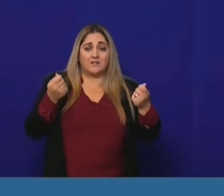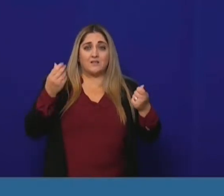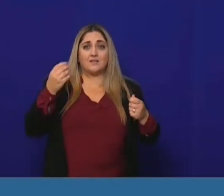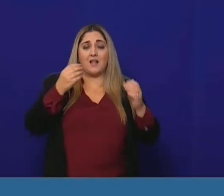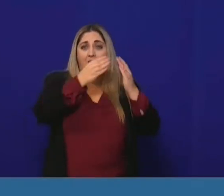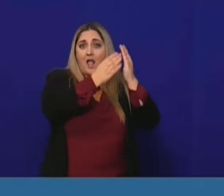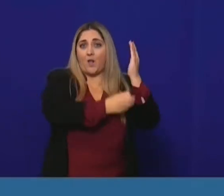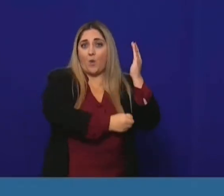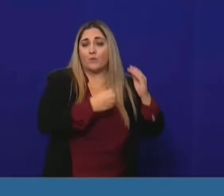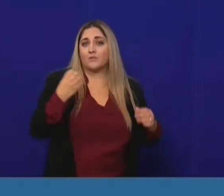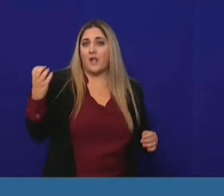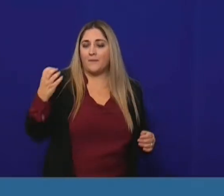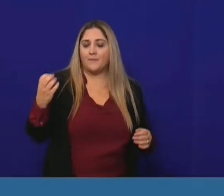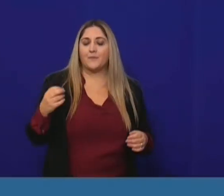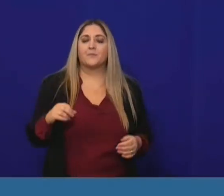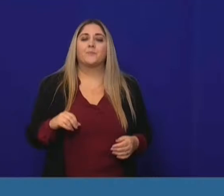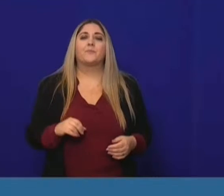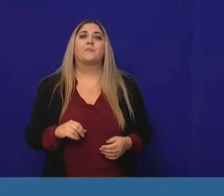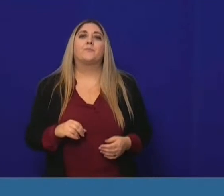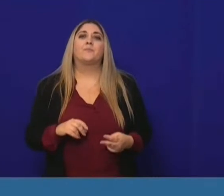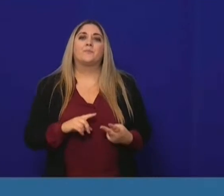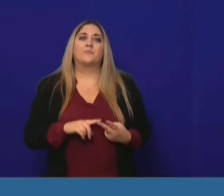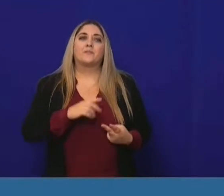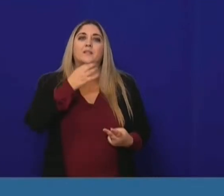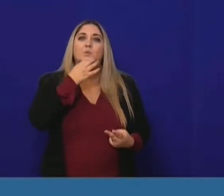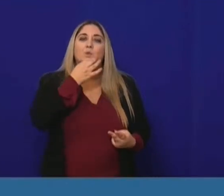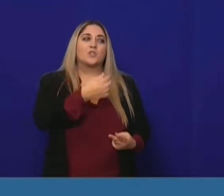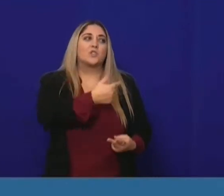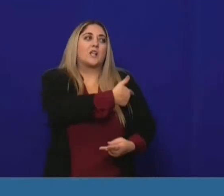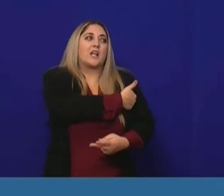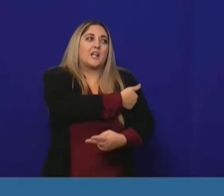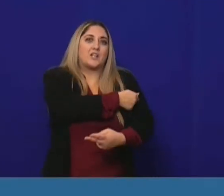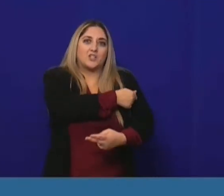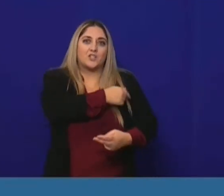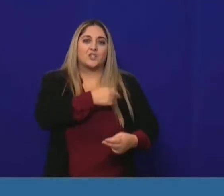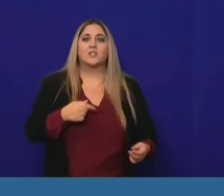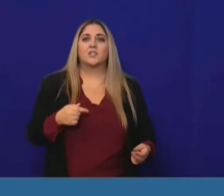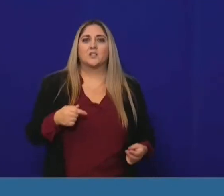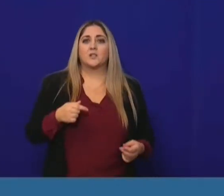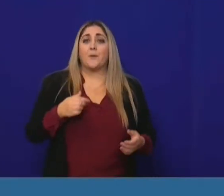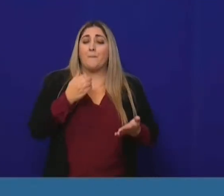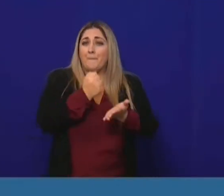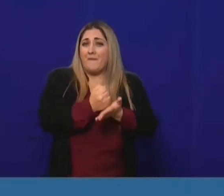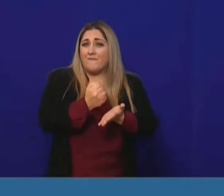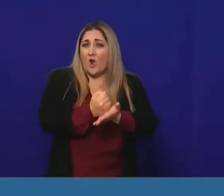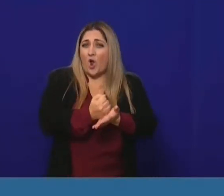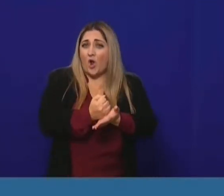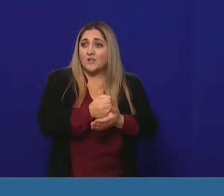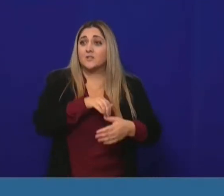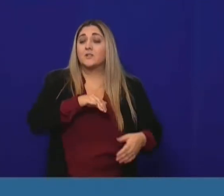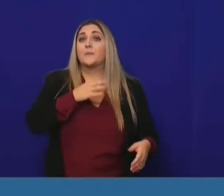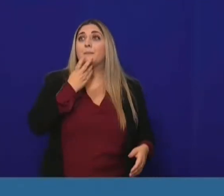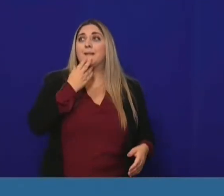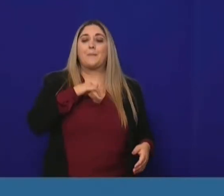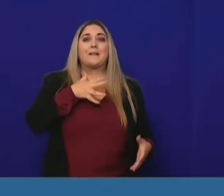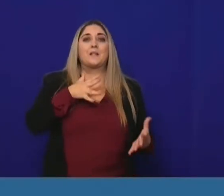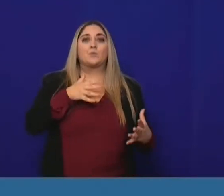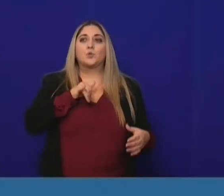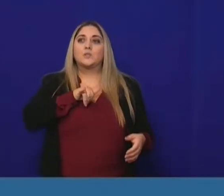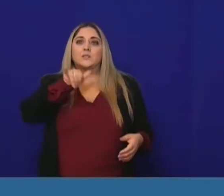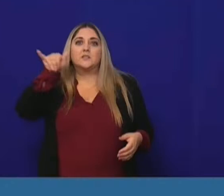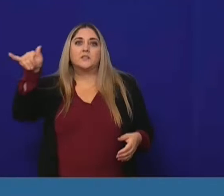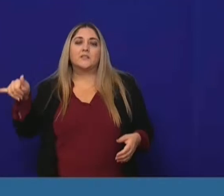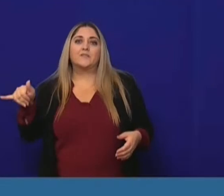Secondly, about the vaccine, is it going to be made compulsory for, say, travelers or people who want to mingle as they